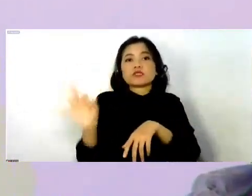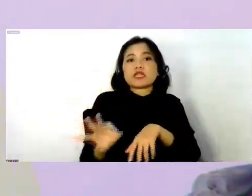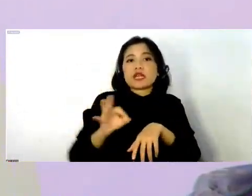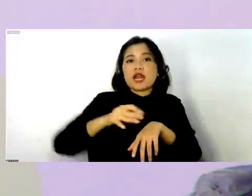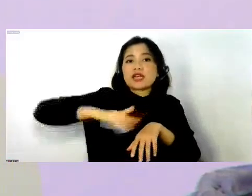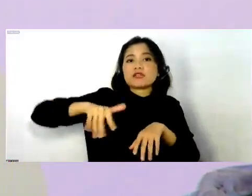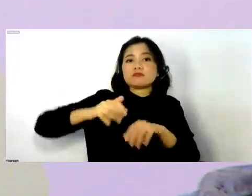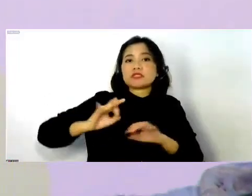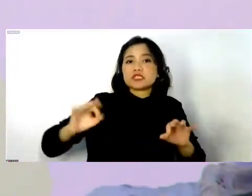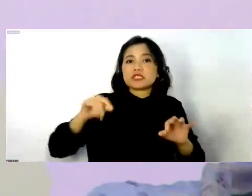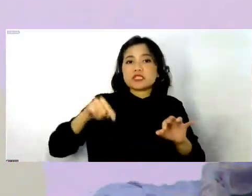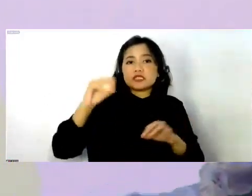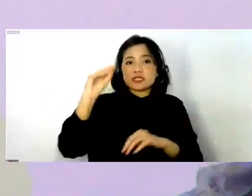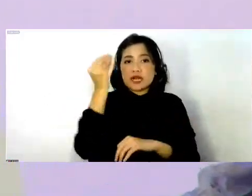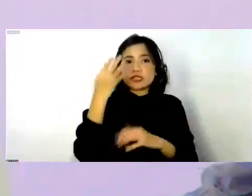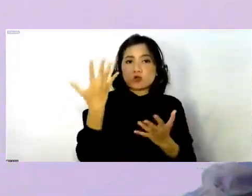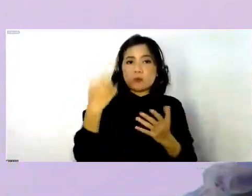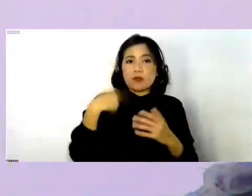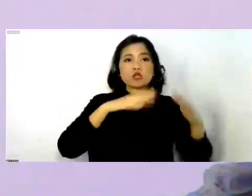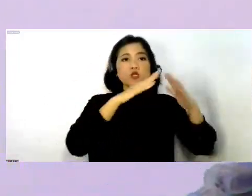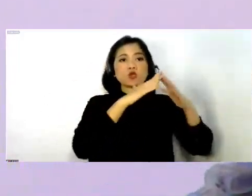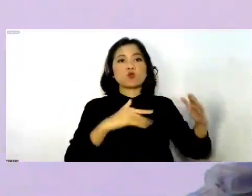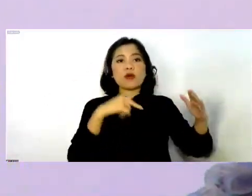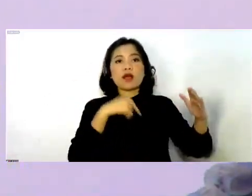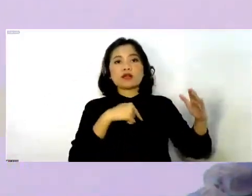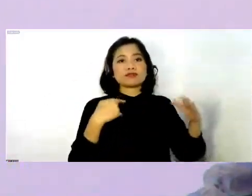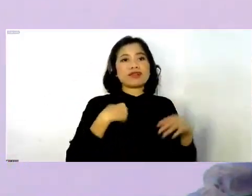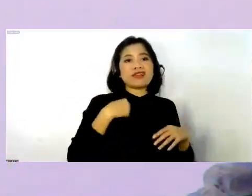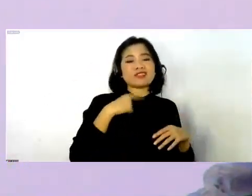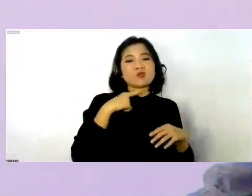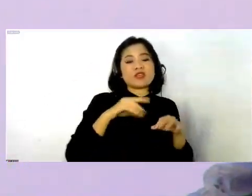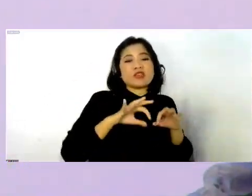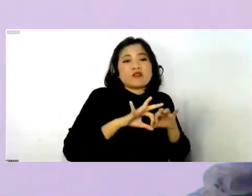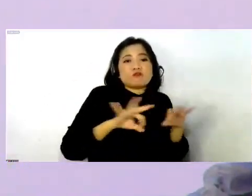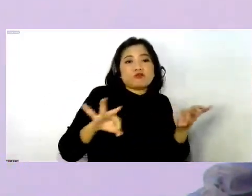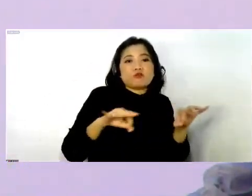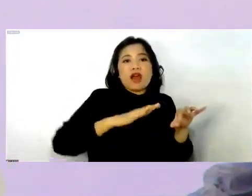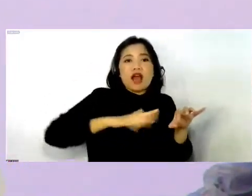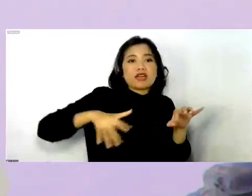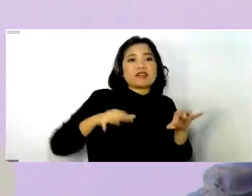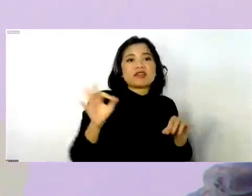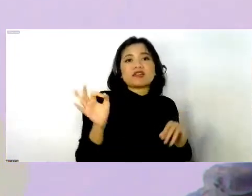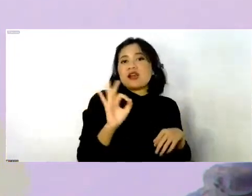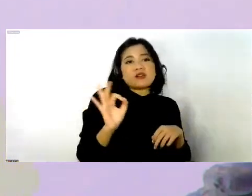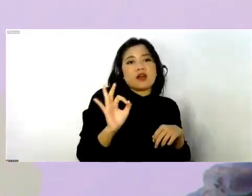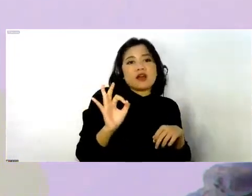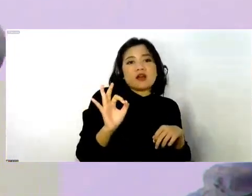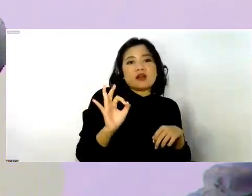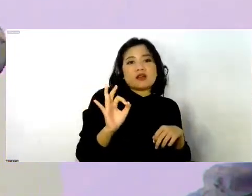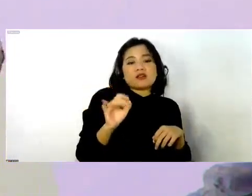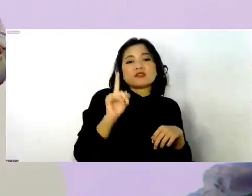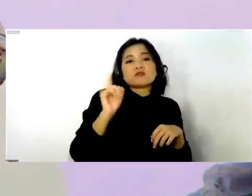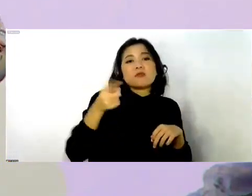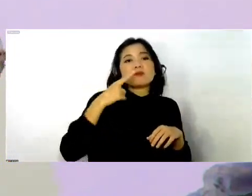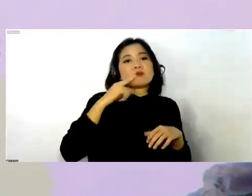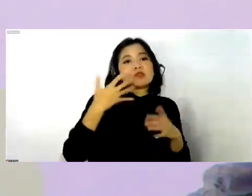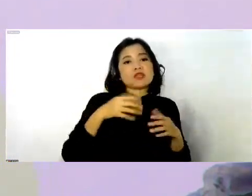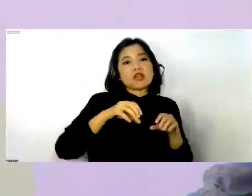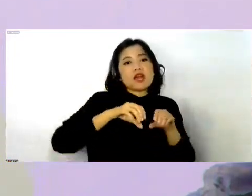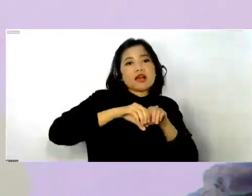And then, of course, everybody agrees that we have to reduce the poverty and inequality. But that at the same time,